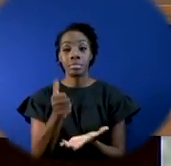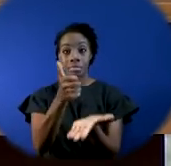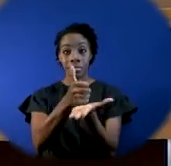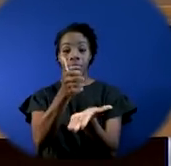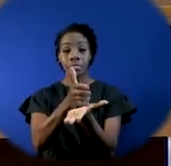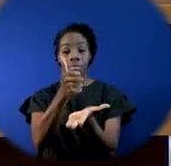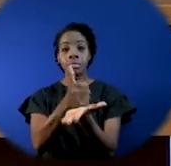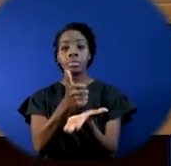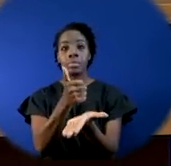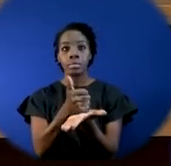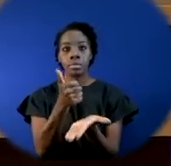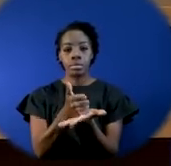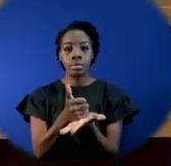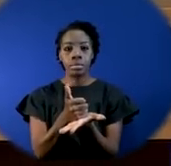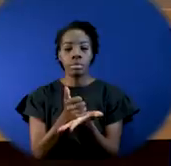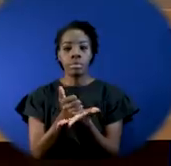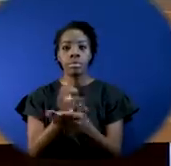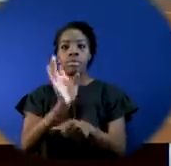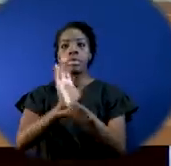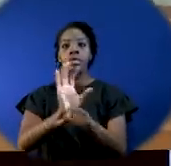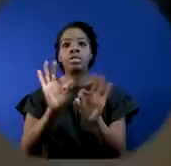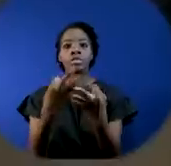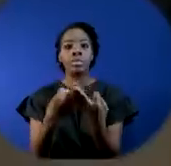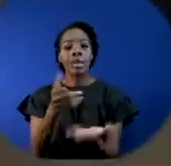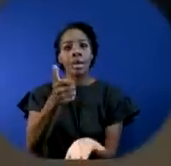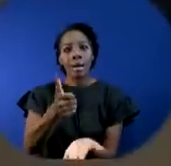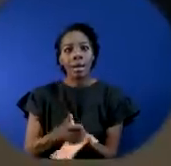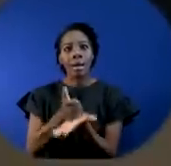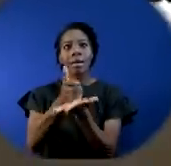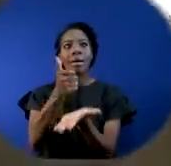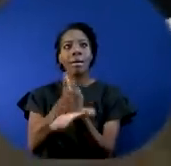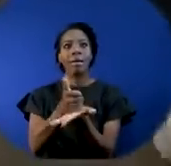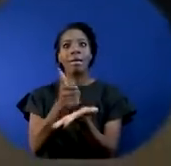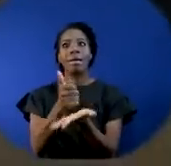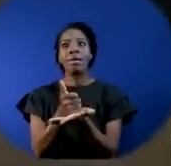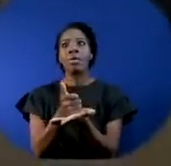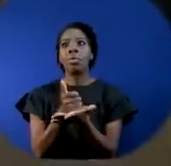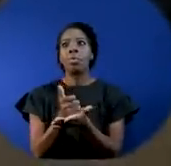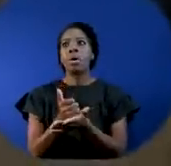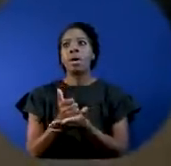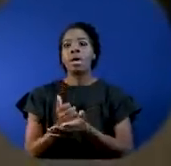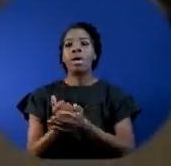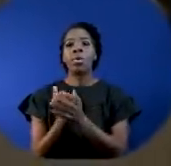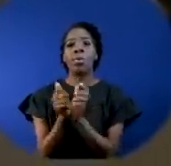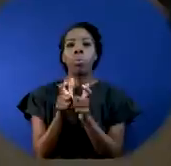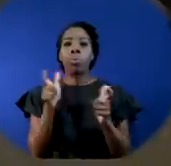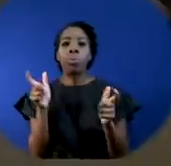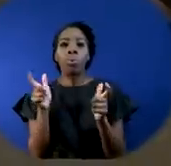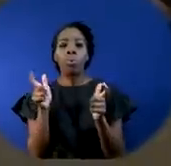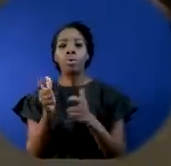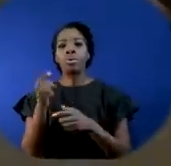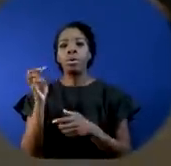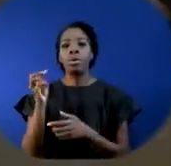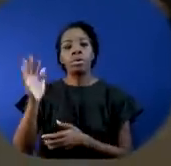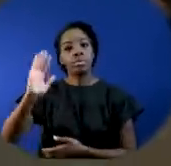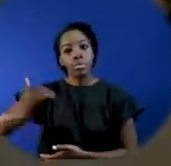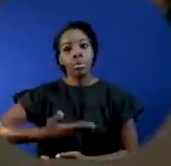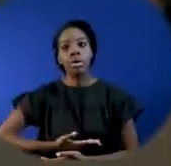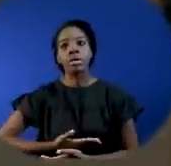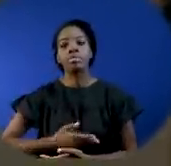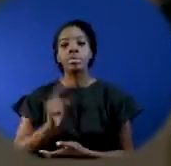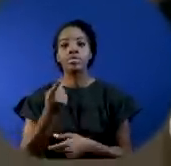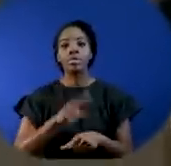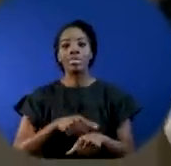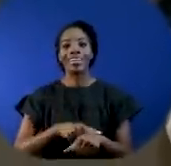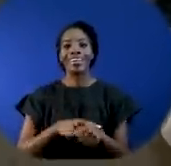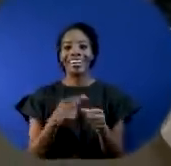Amen, amen, amen. Church family, help me give a really warm Wheeler welcome to all of our first-time guests.